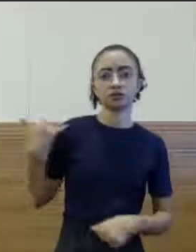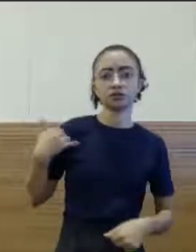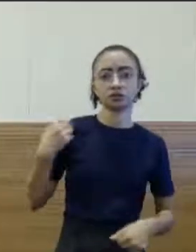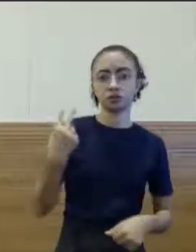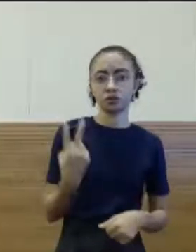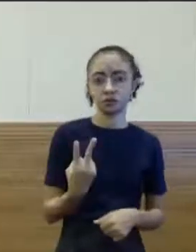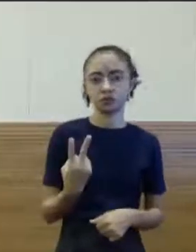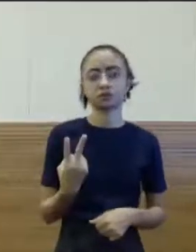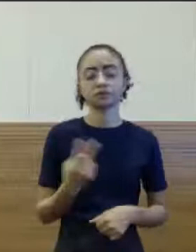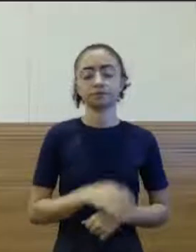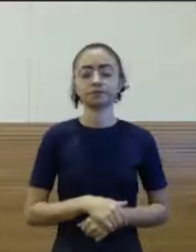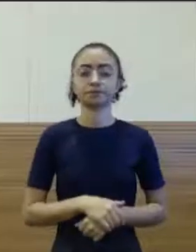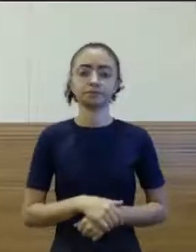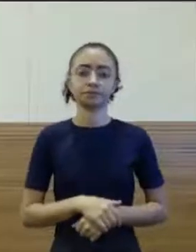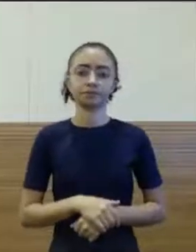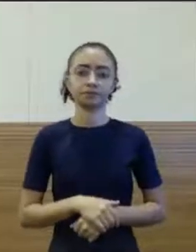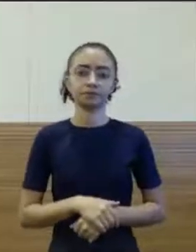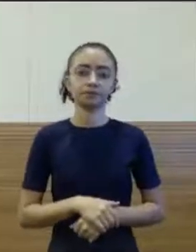under 2-year-olds,